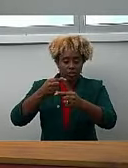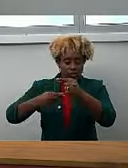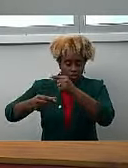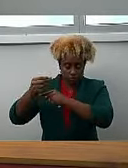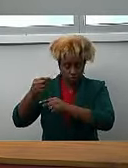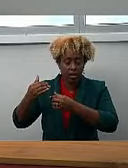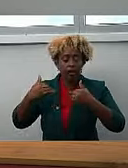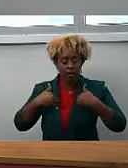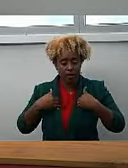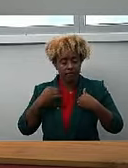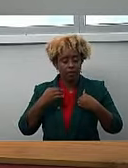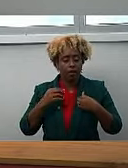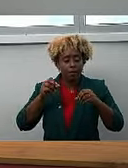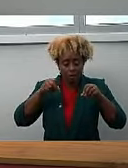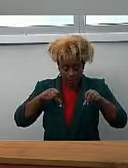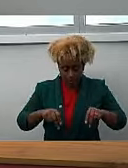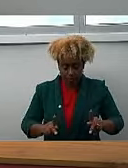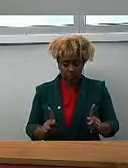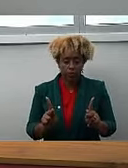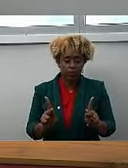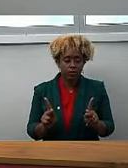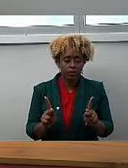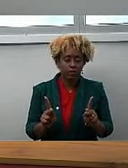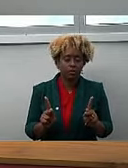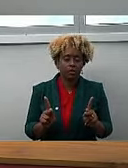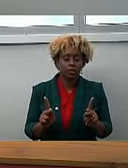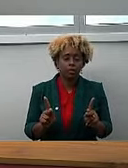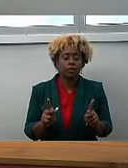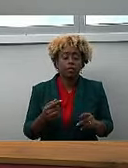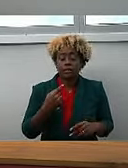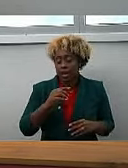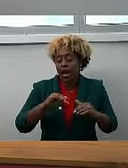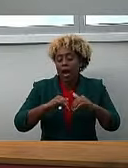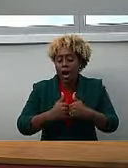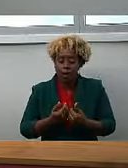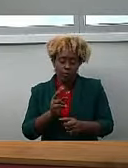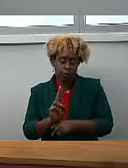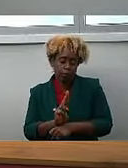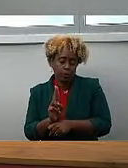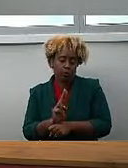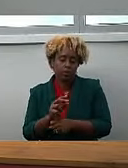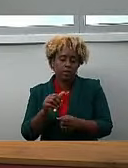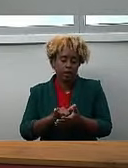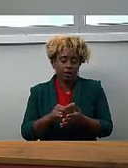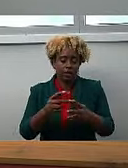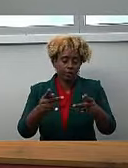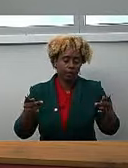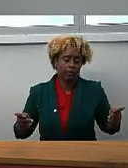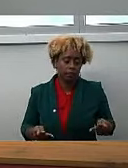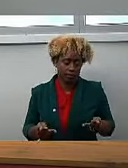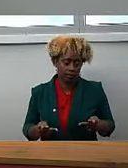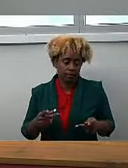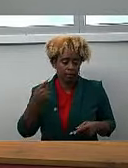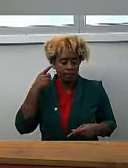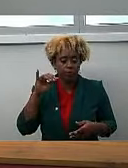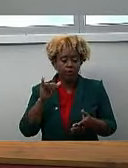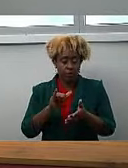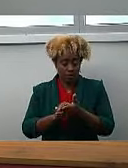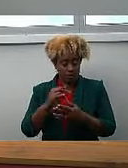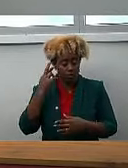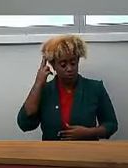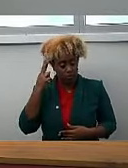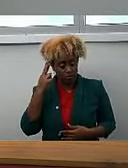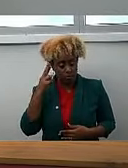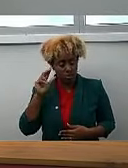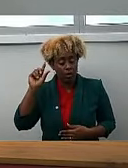have an opportunity to see how these sites can be utilized. It is for this reason that my government will